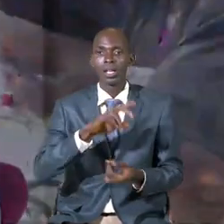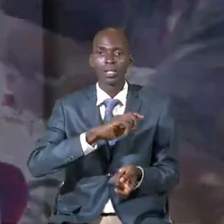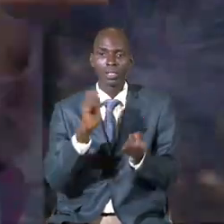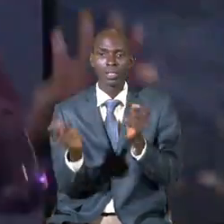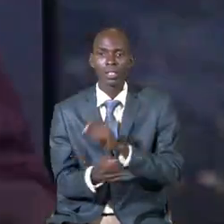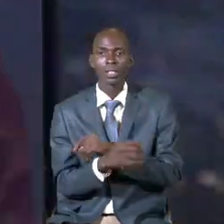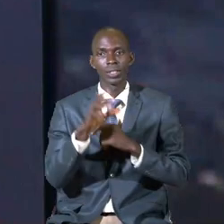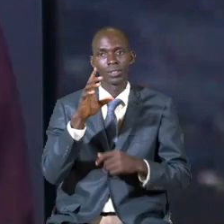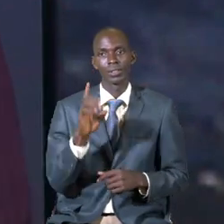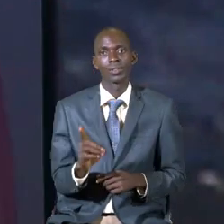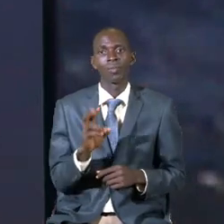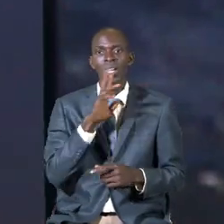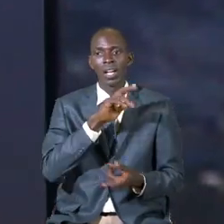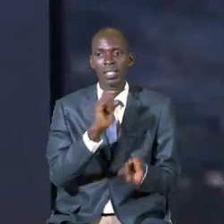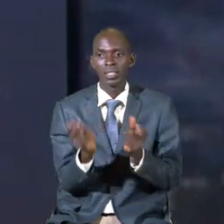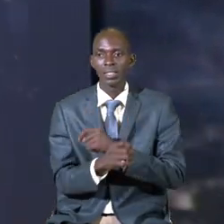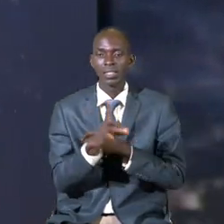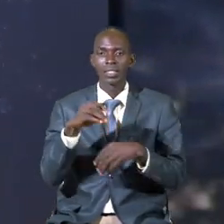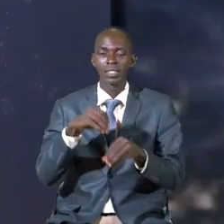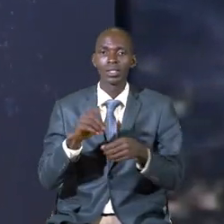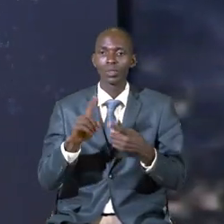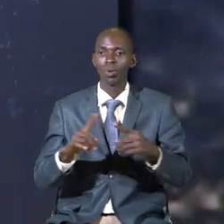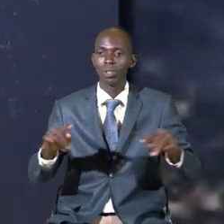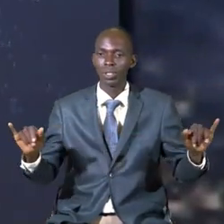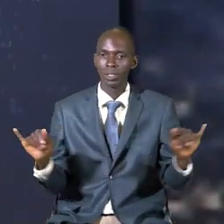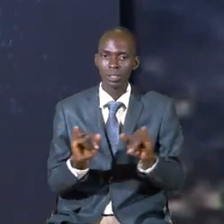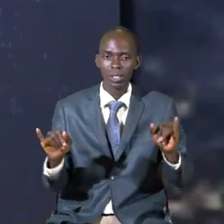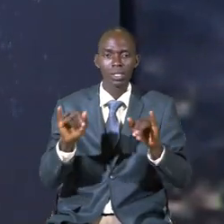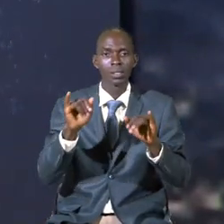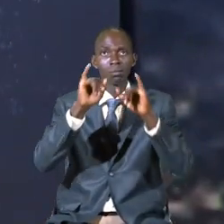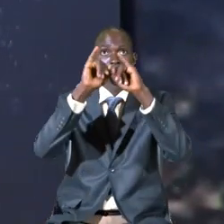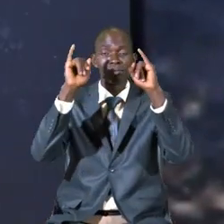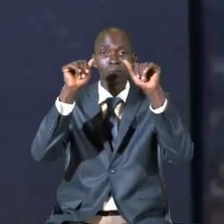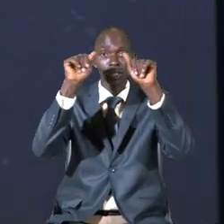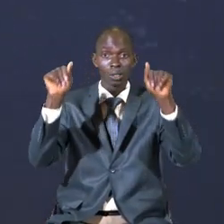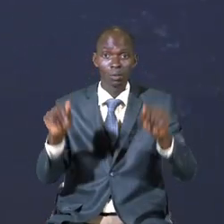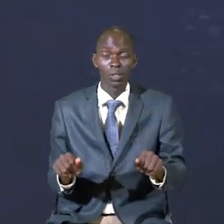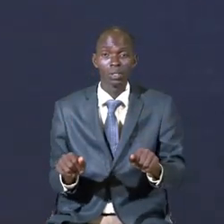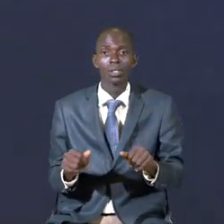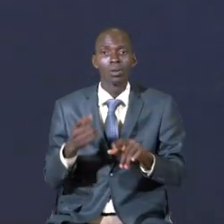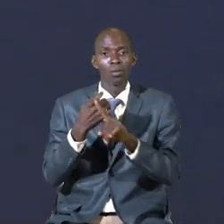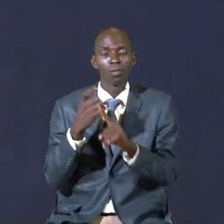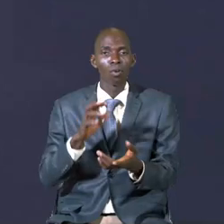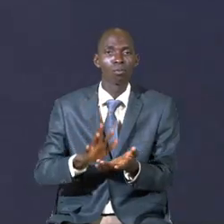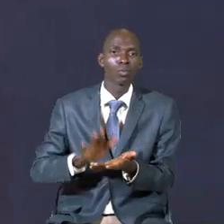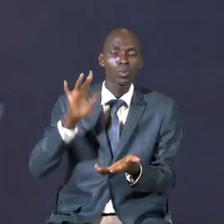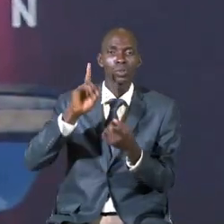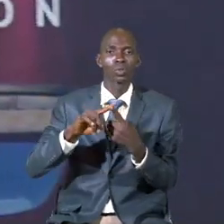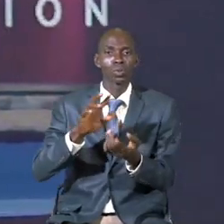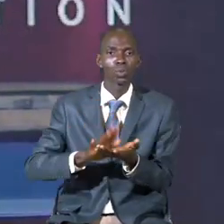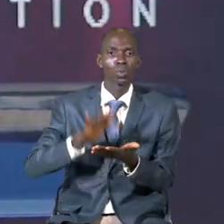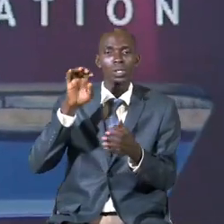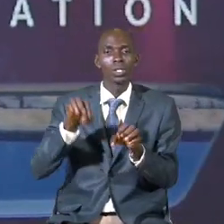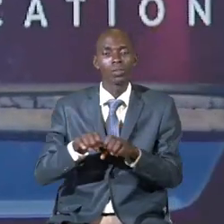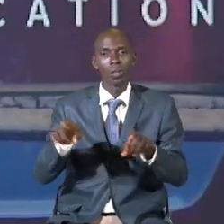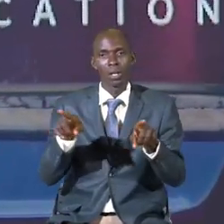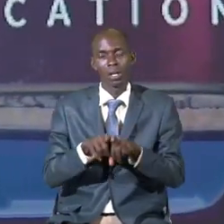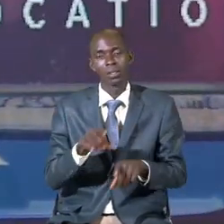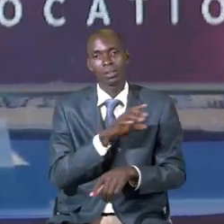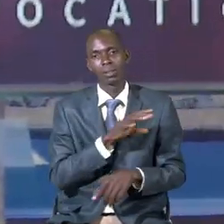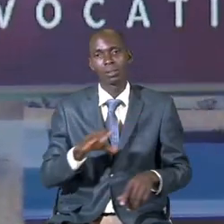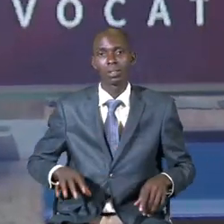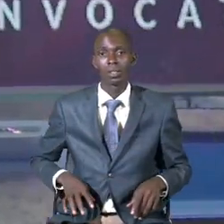changed into the same image from glory to glory even as by the